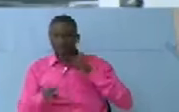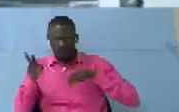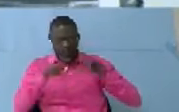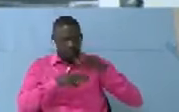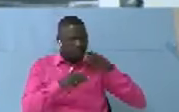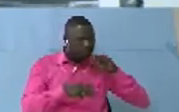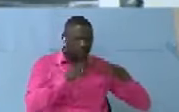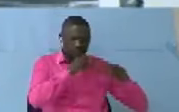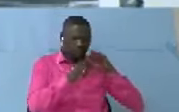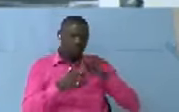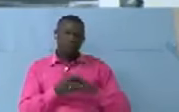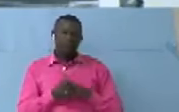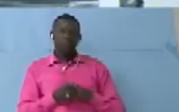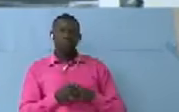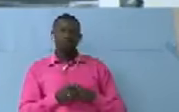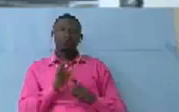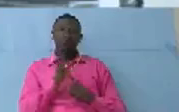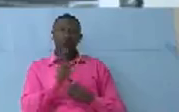Because when you